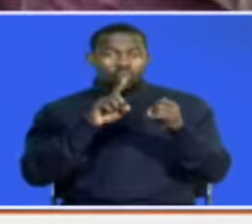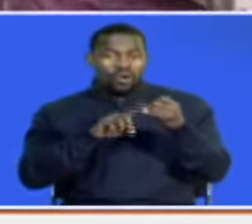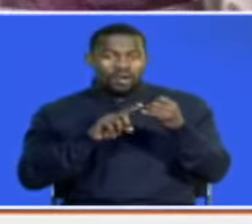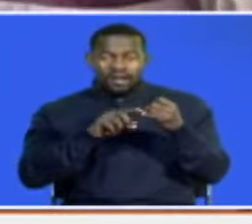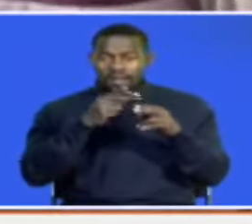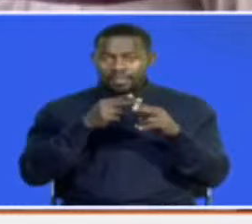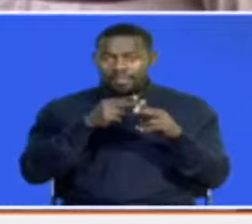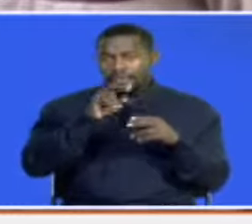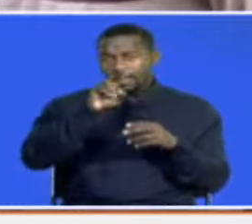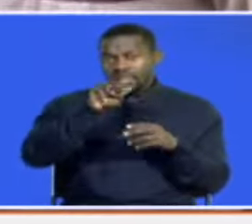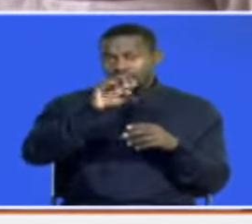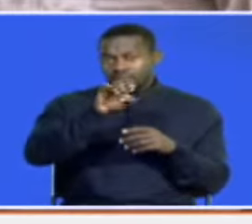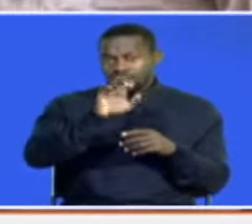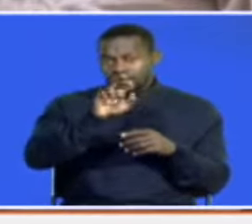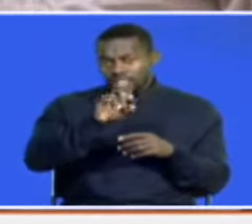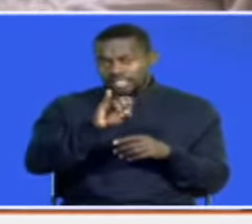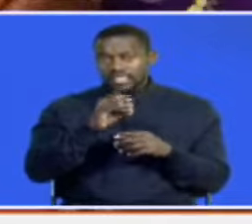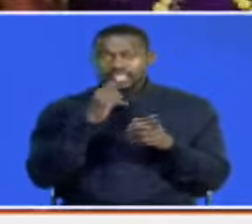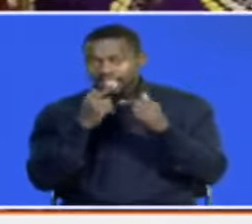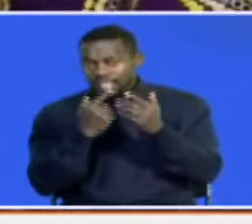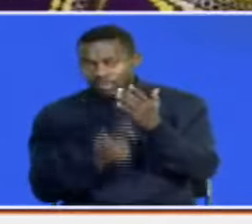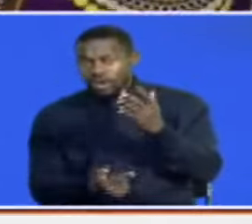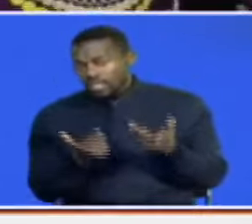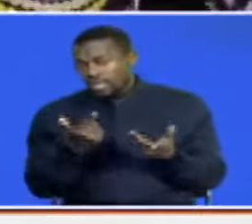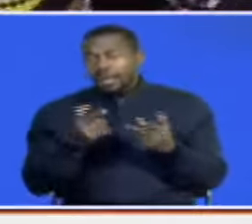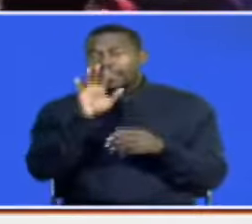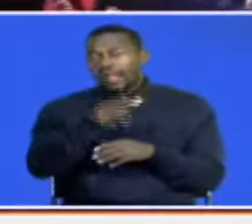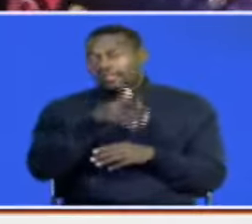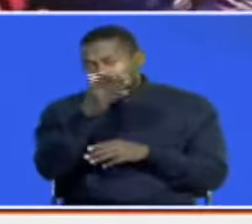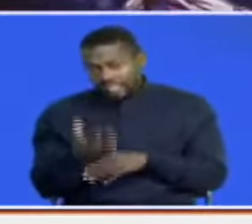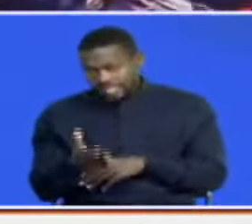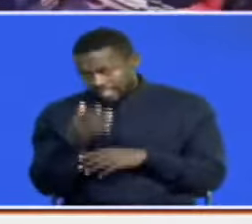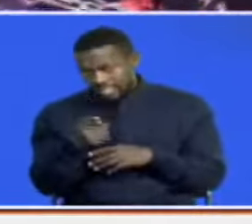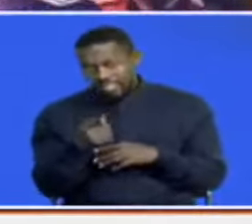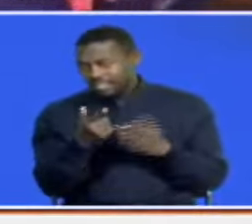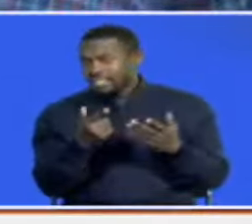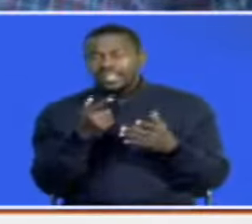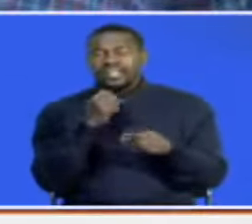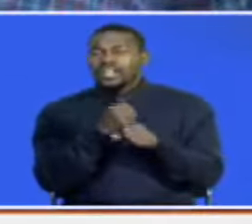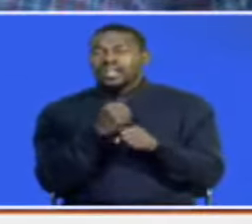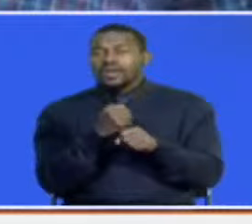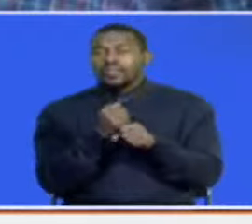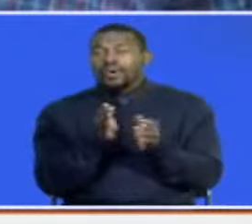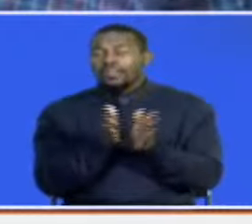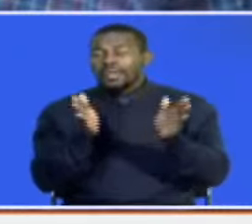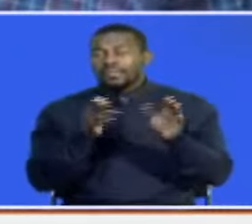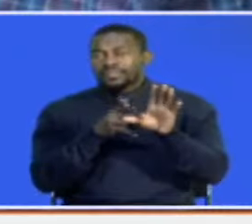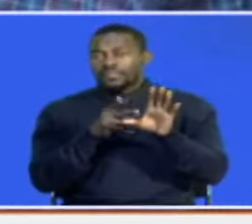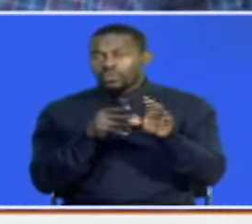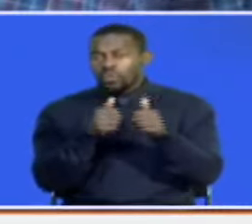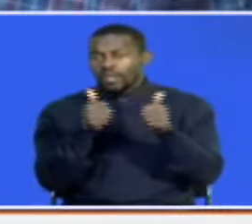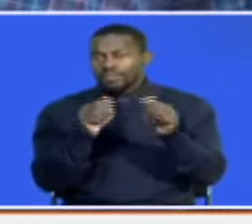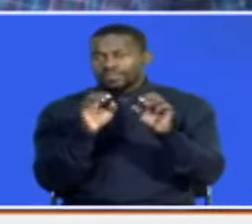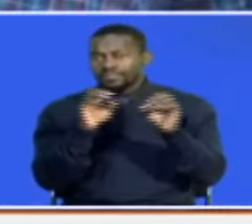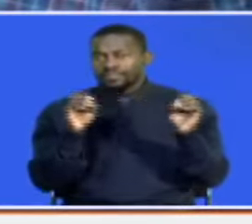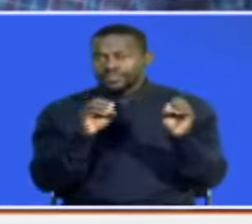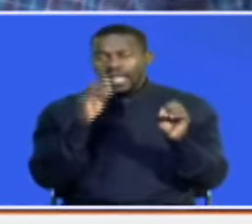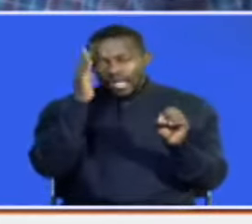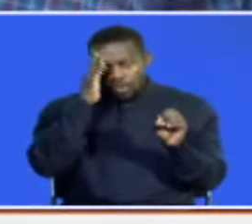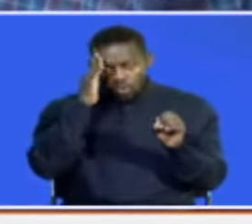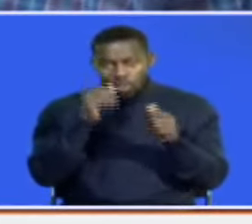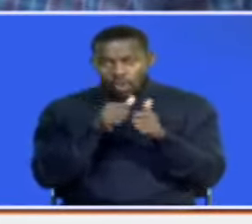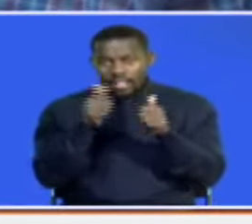moved to court claiming parliament did not facilitate the public participation as required. And I am aware that the forms do not